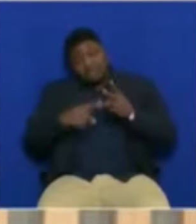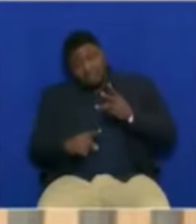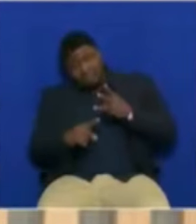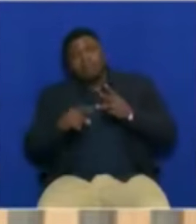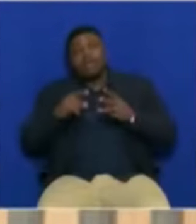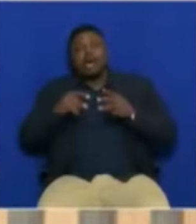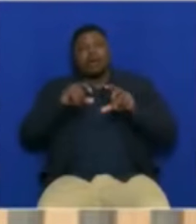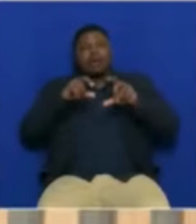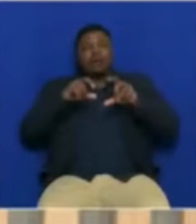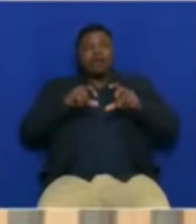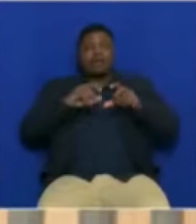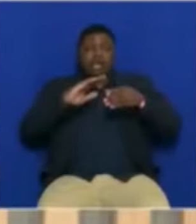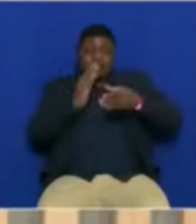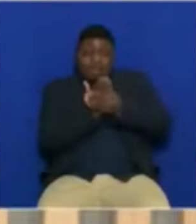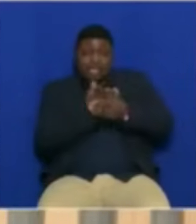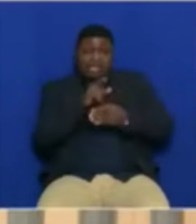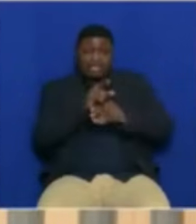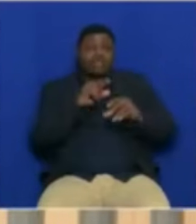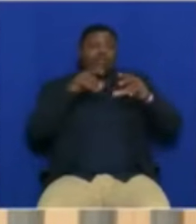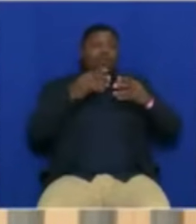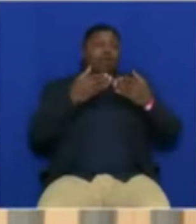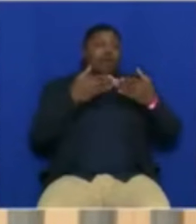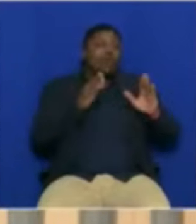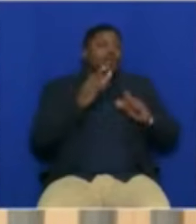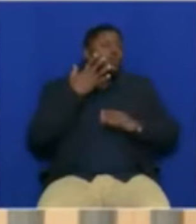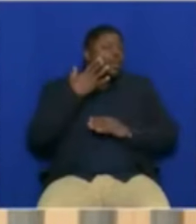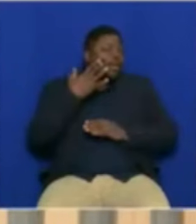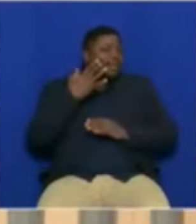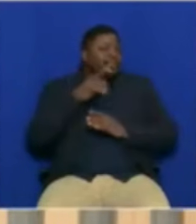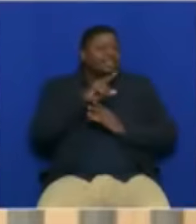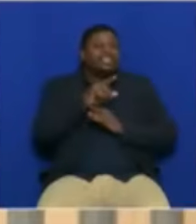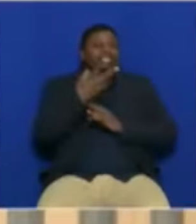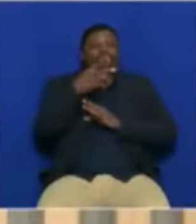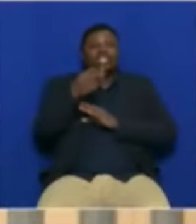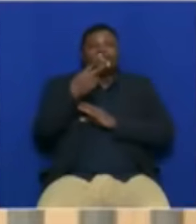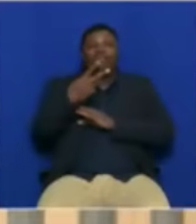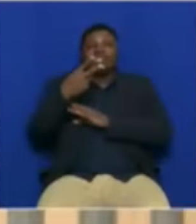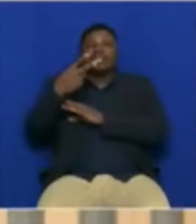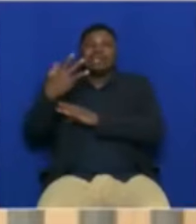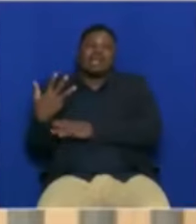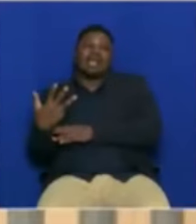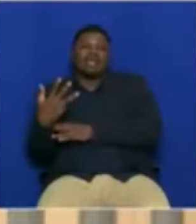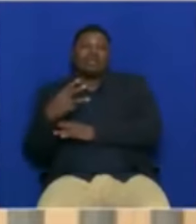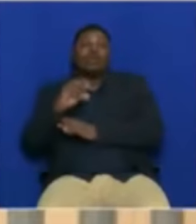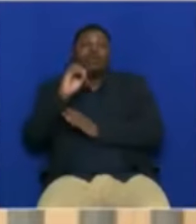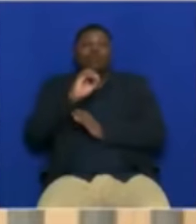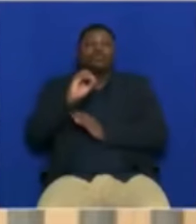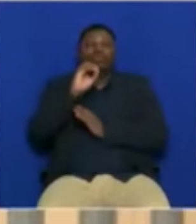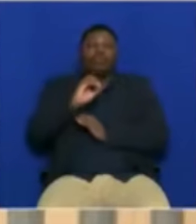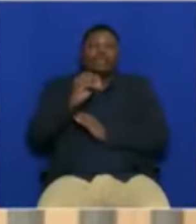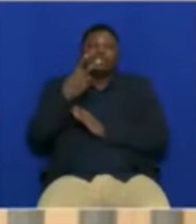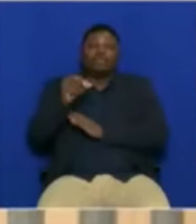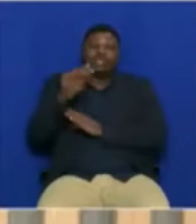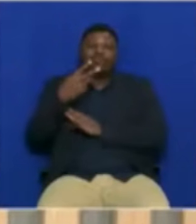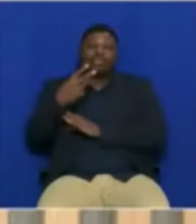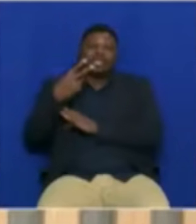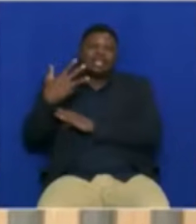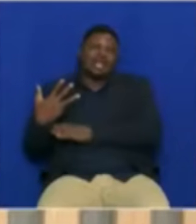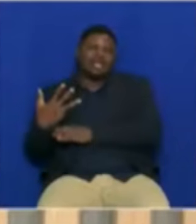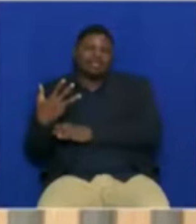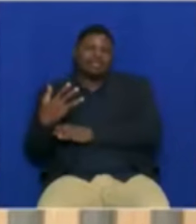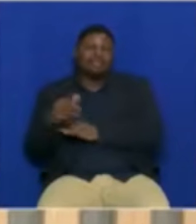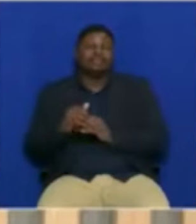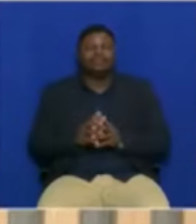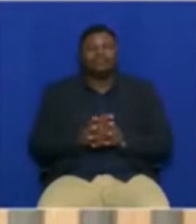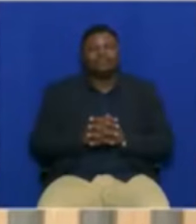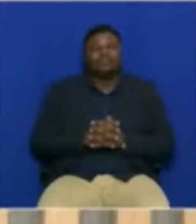I then tried to understand the next date. The next date would be